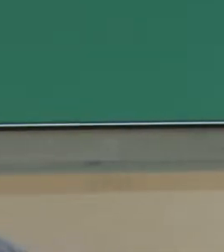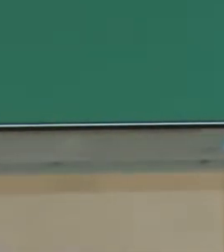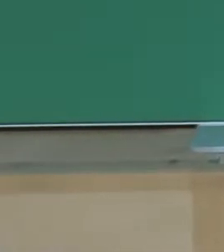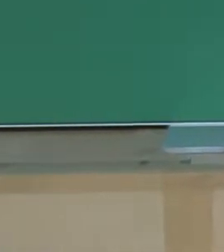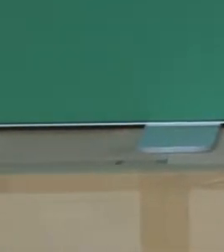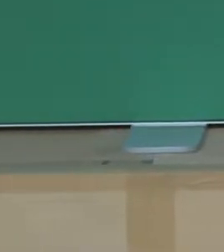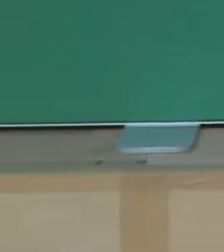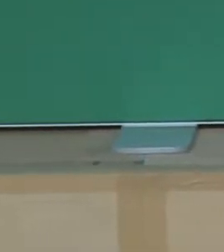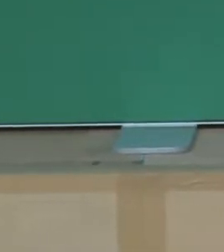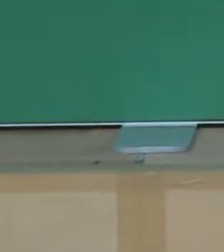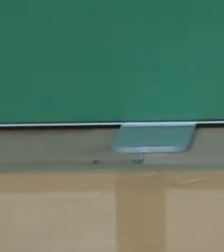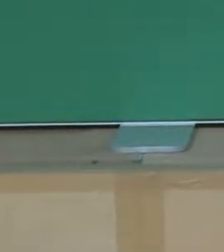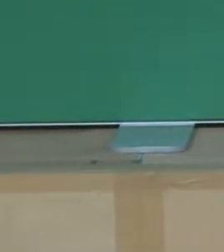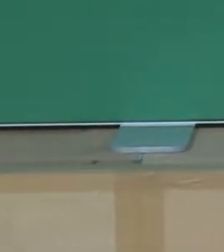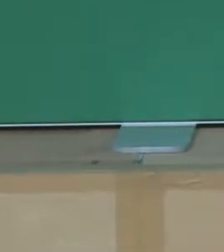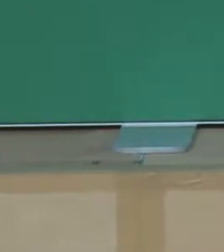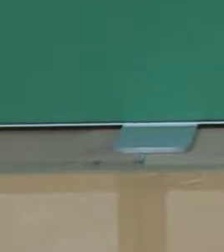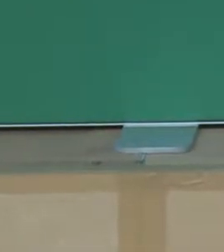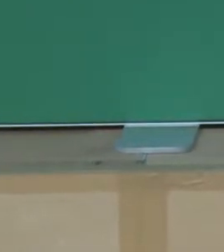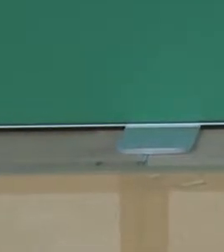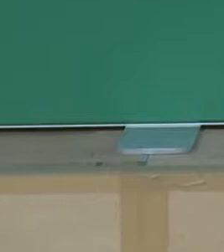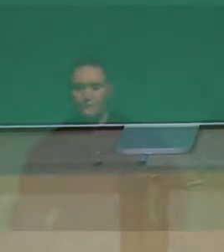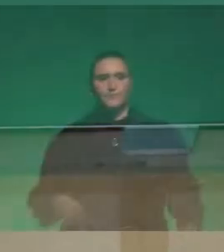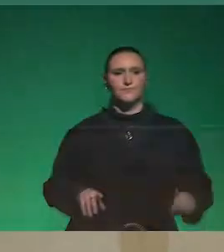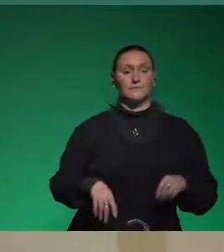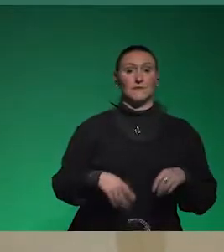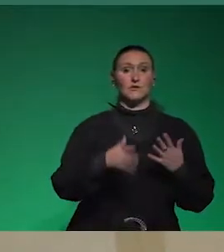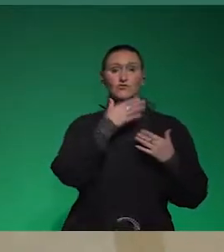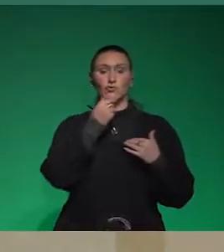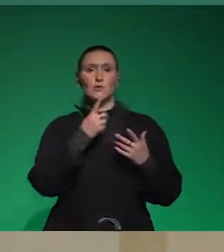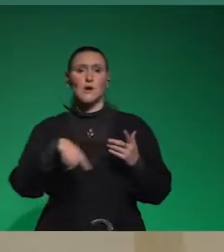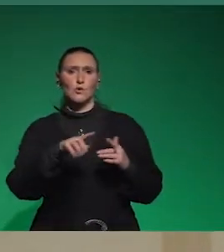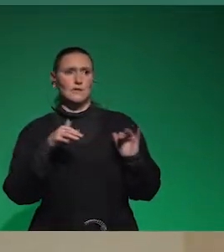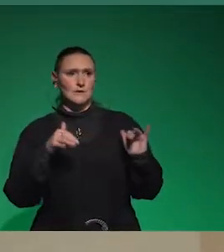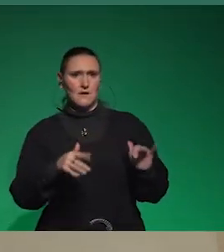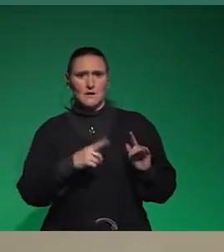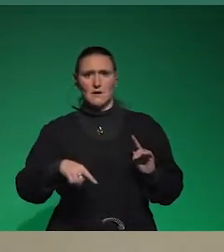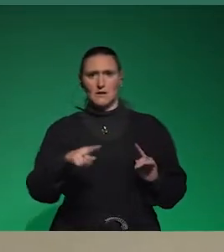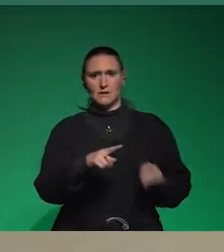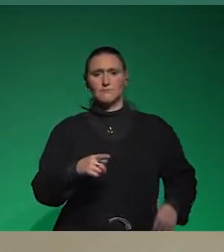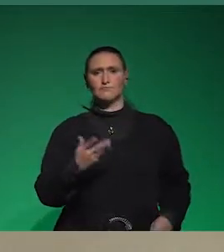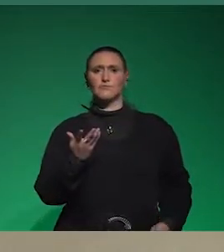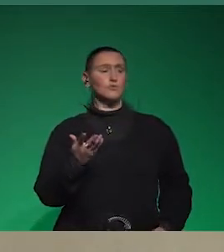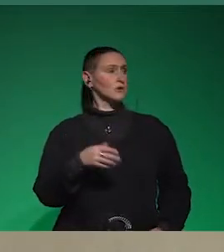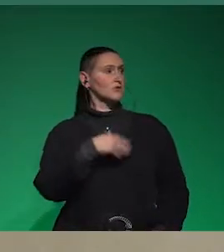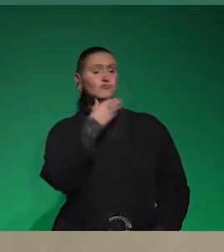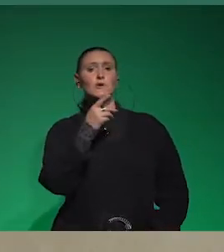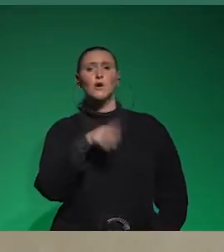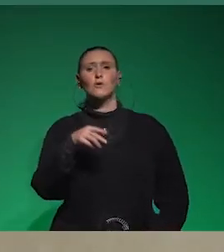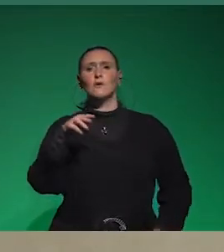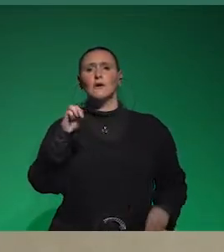Kreft, Professor for Biodiversity and Macroecology at the University of Göttingen, with Maike